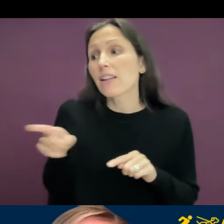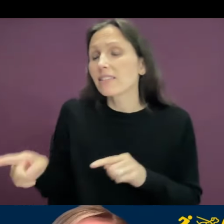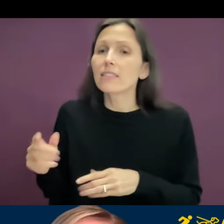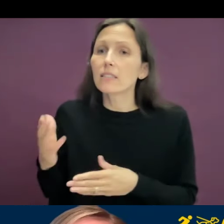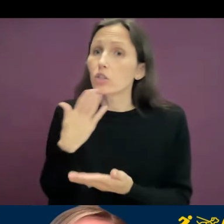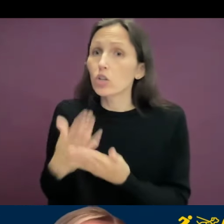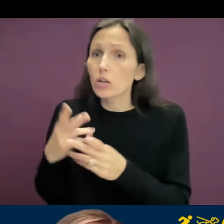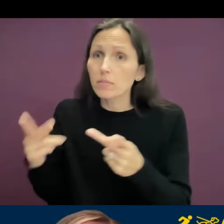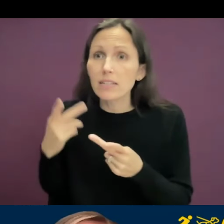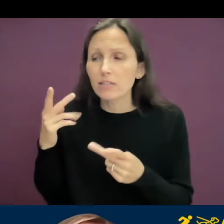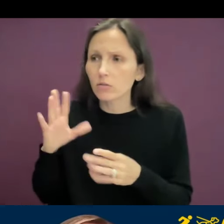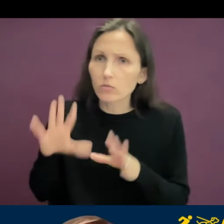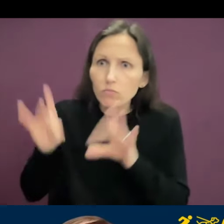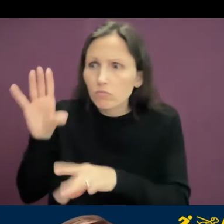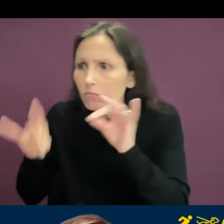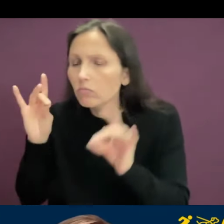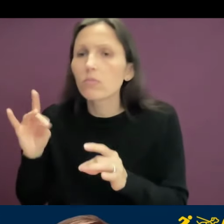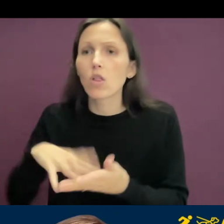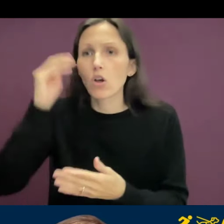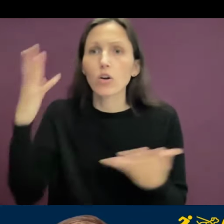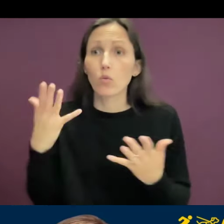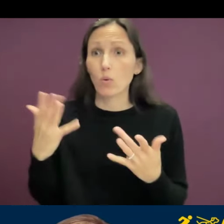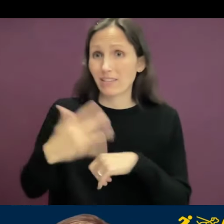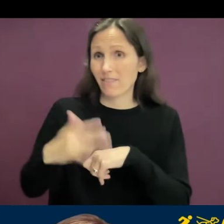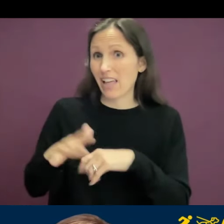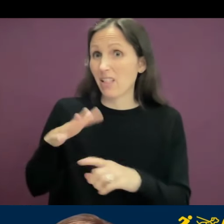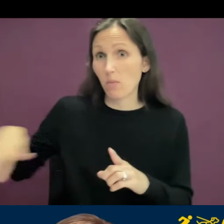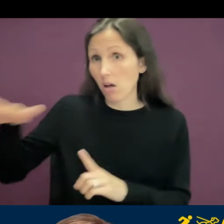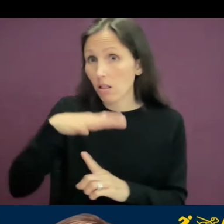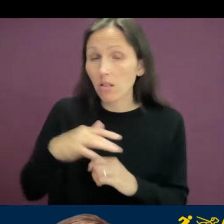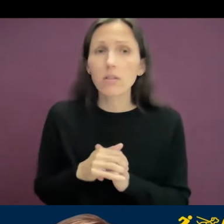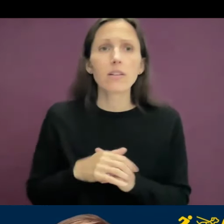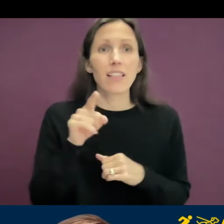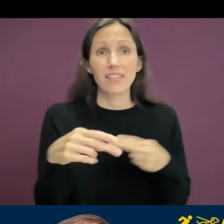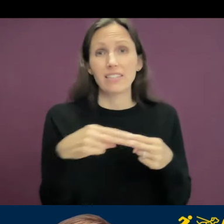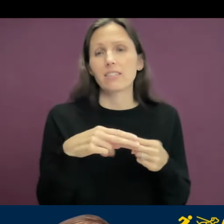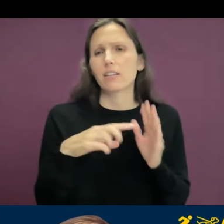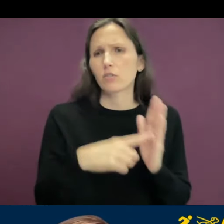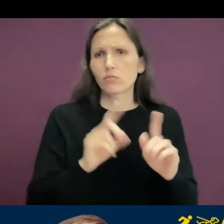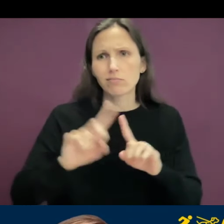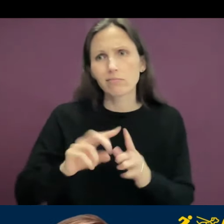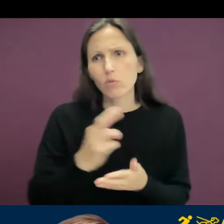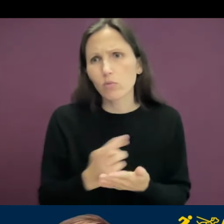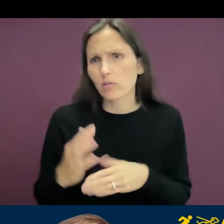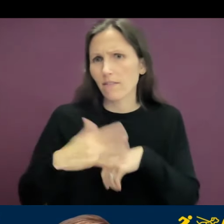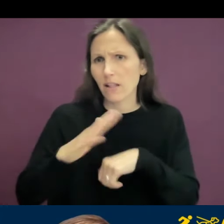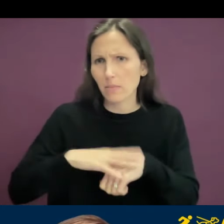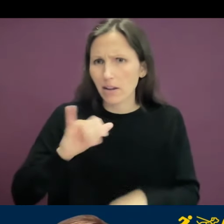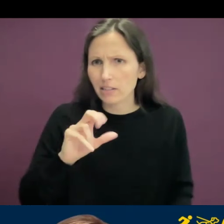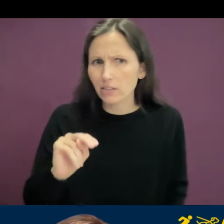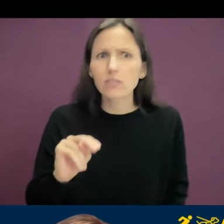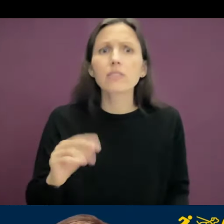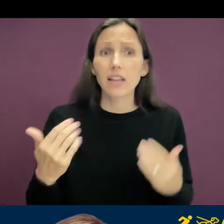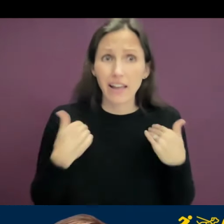may be available. This slide shows additional resources that are available on Jan, and they are linked here